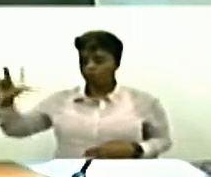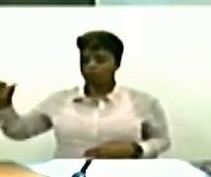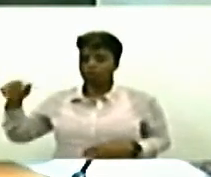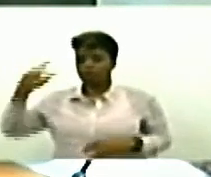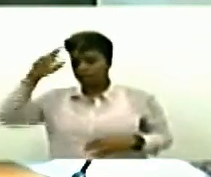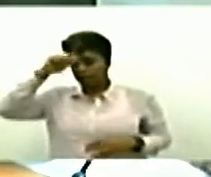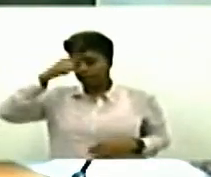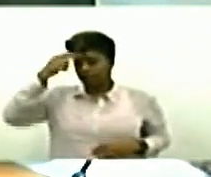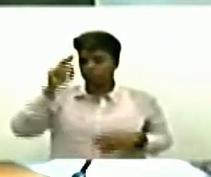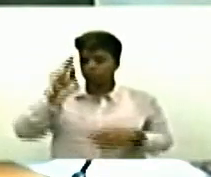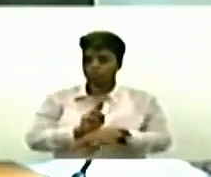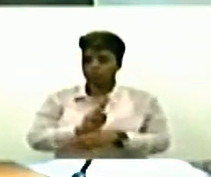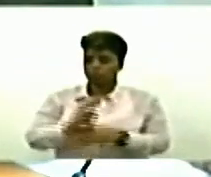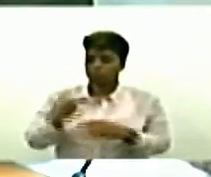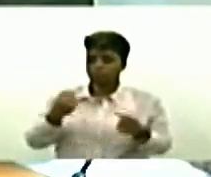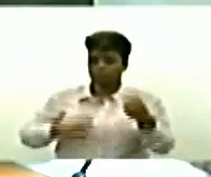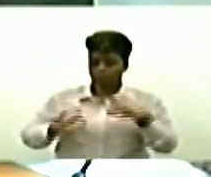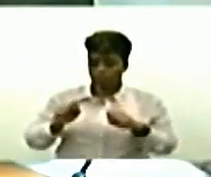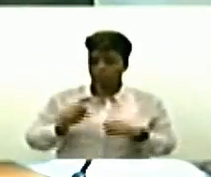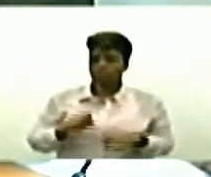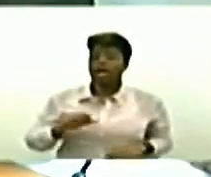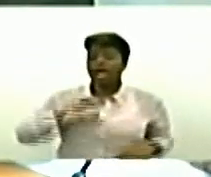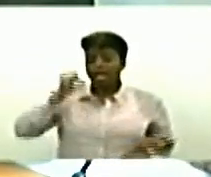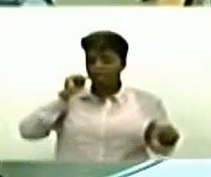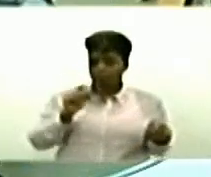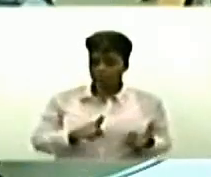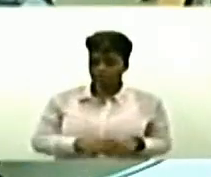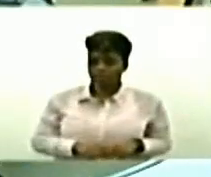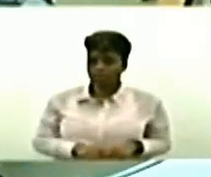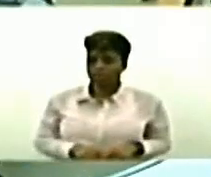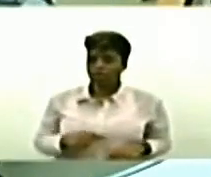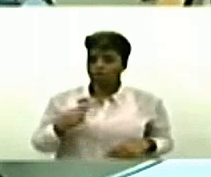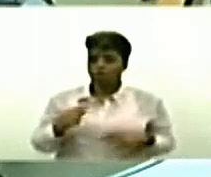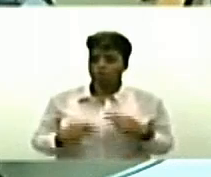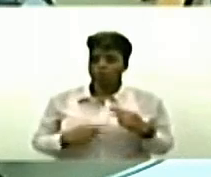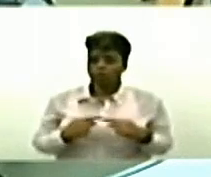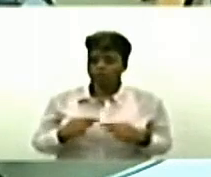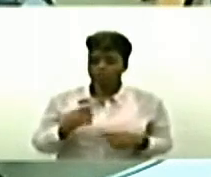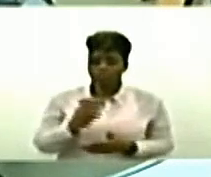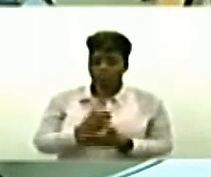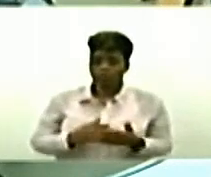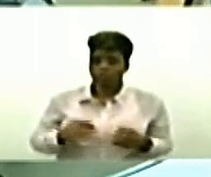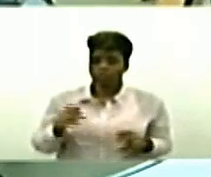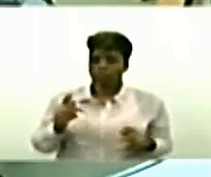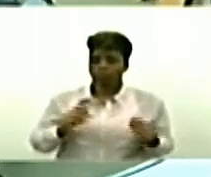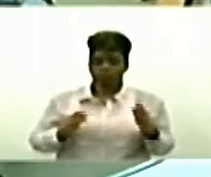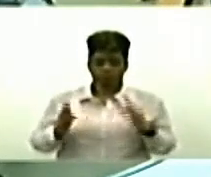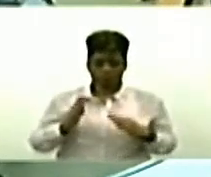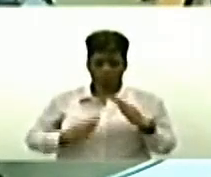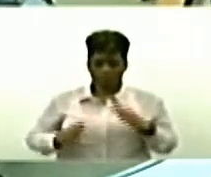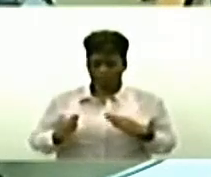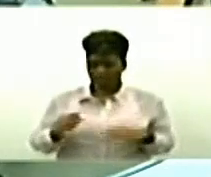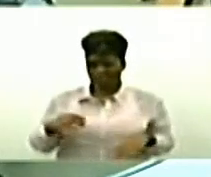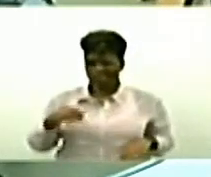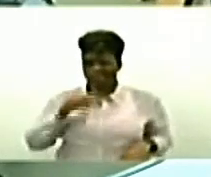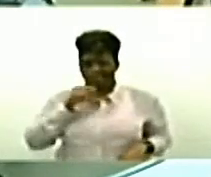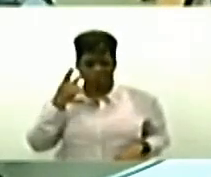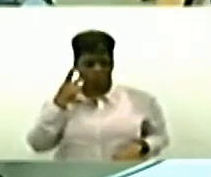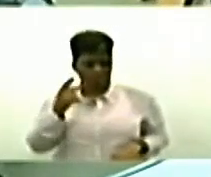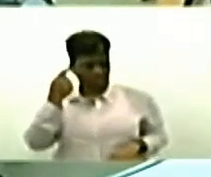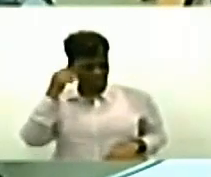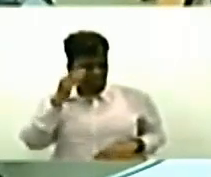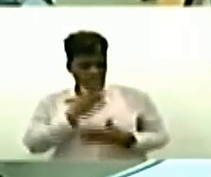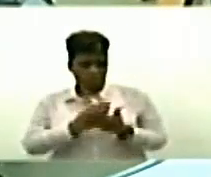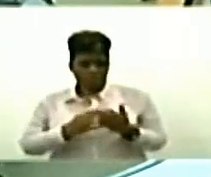those caps will be clearly identified. But when somebody in trouble and they say police, they're looking out for a guy with a baseball cap. They're looking out for somebody like